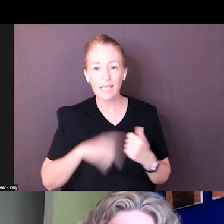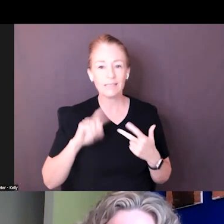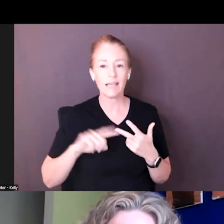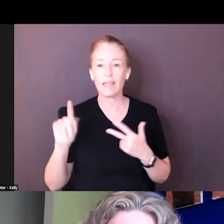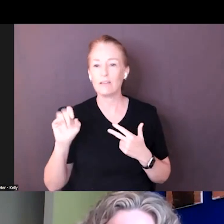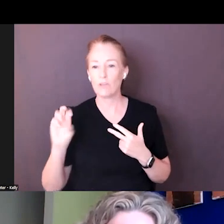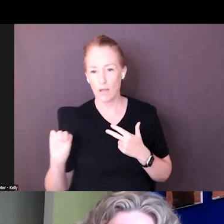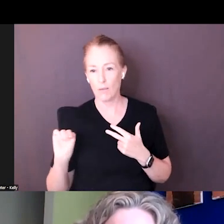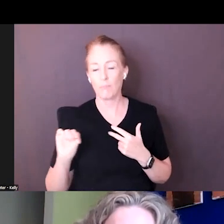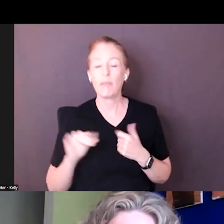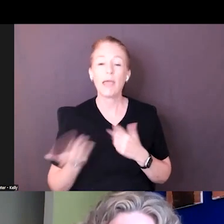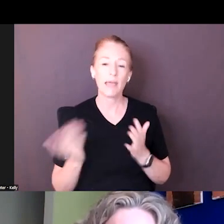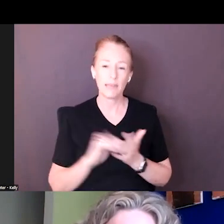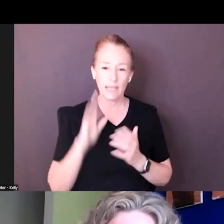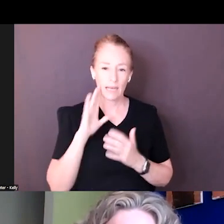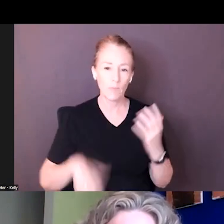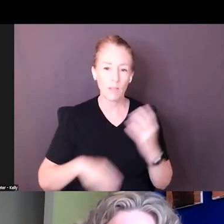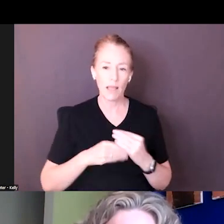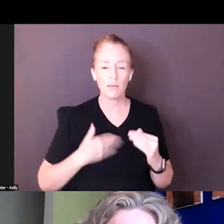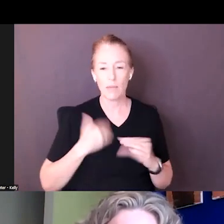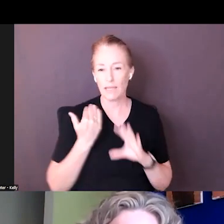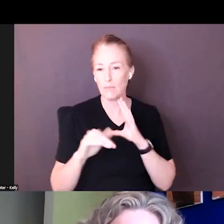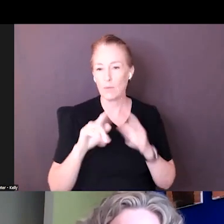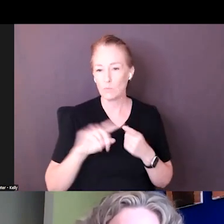address into the chat.